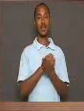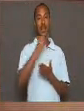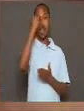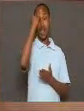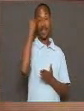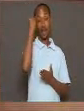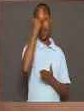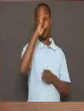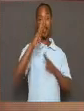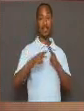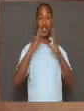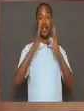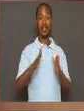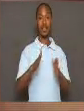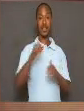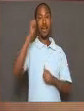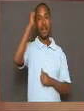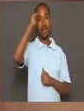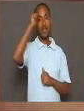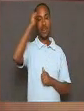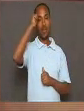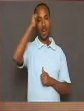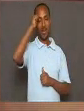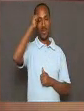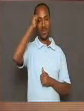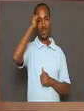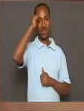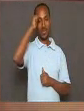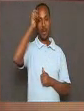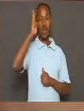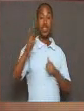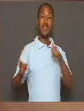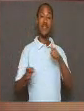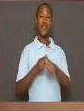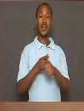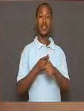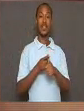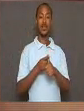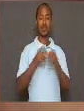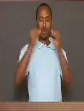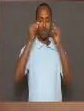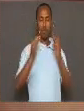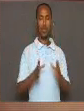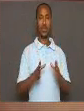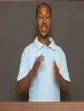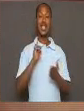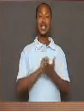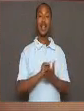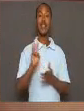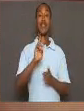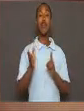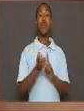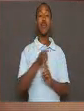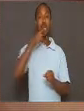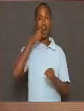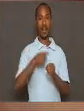Italian scientist Amedeo Avogadro was the first to propose that the volume of